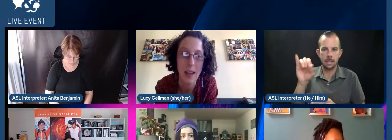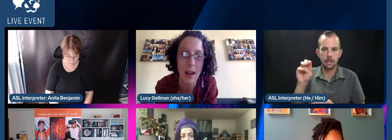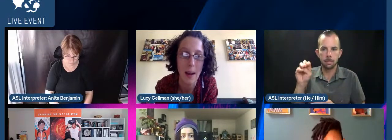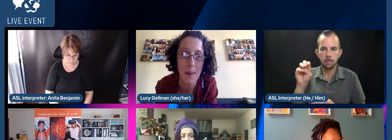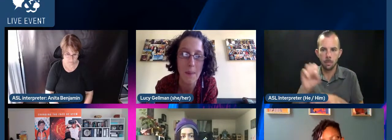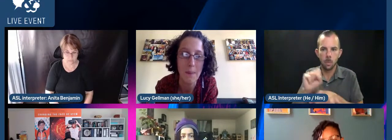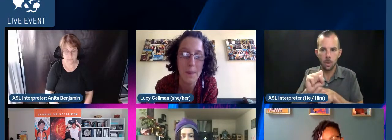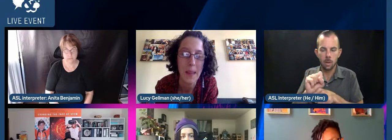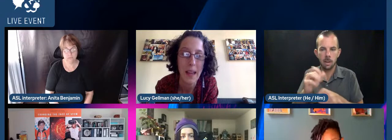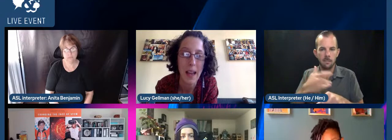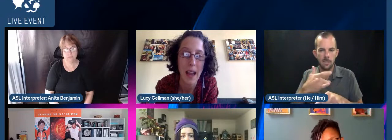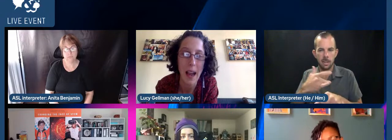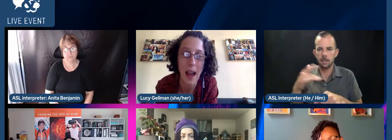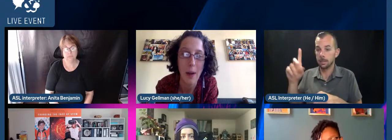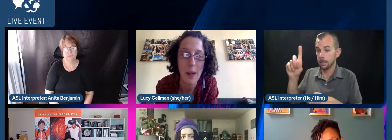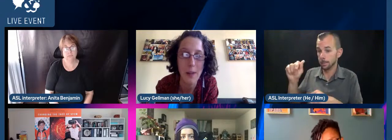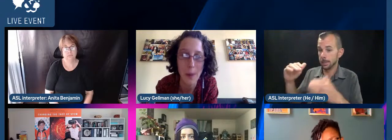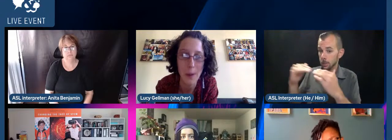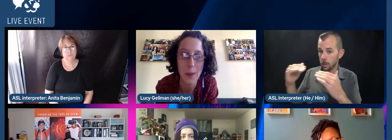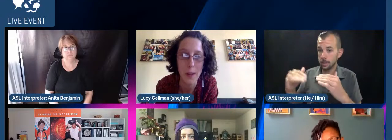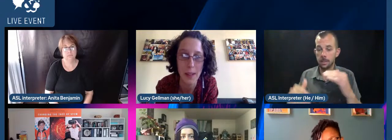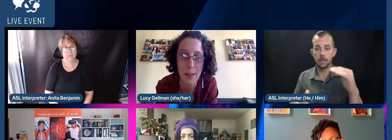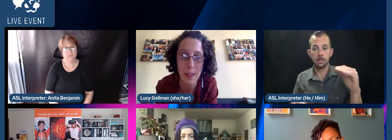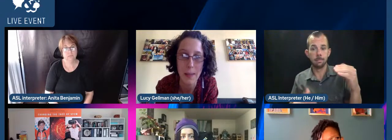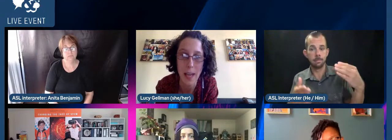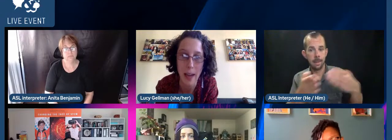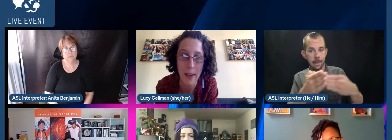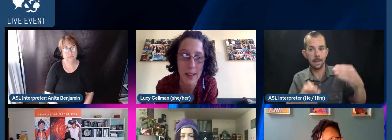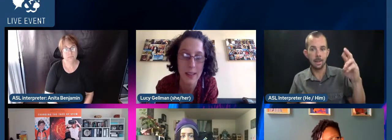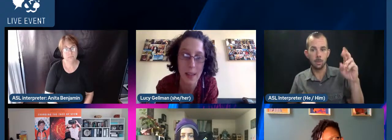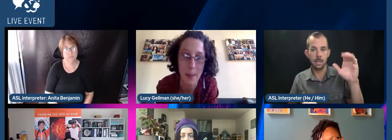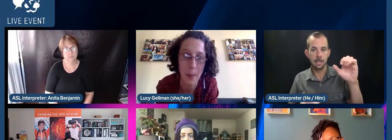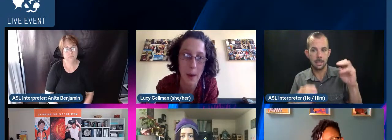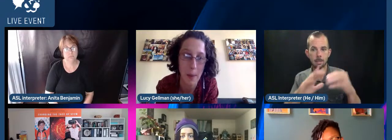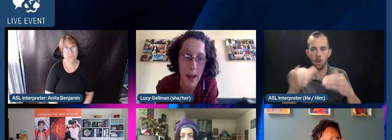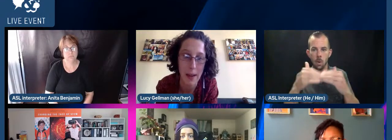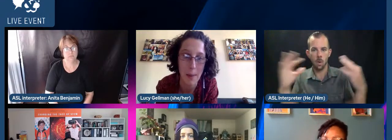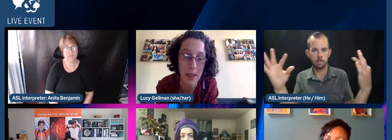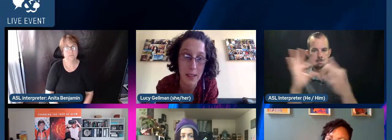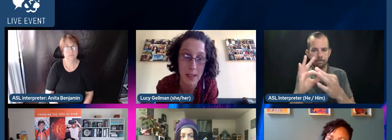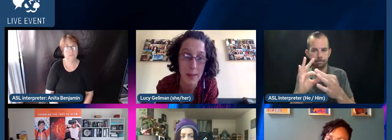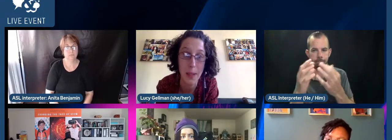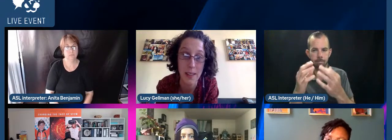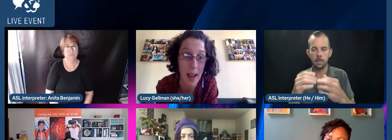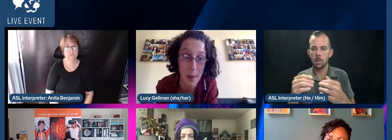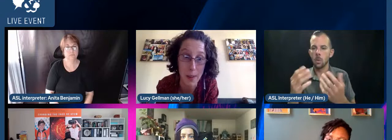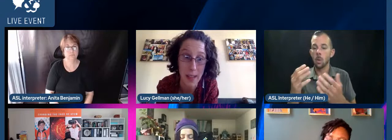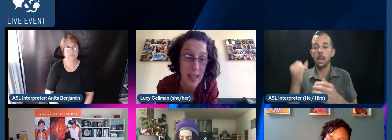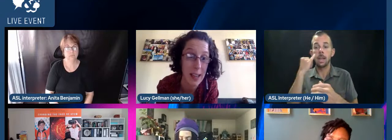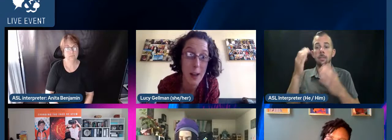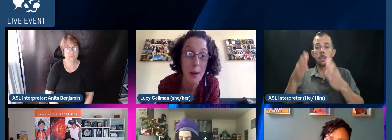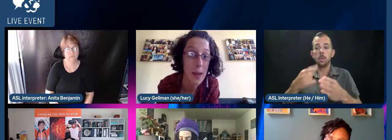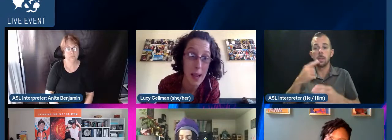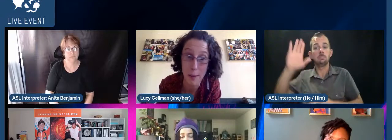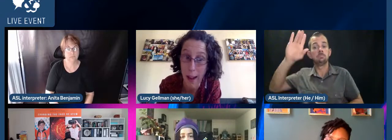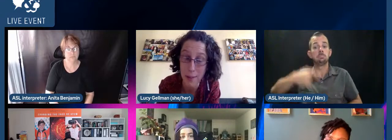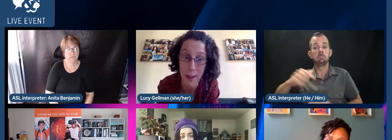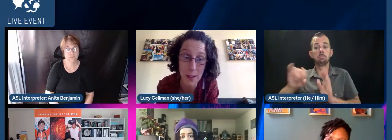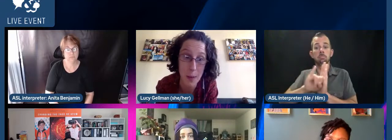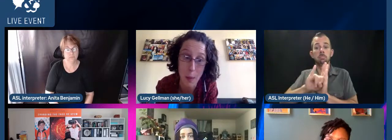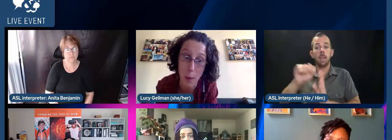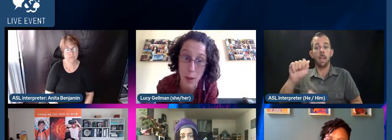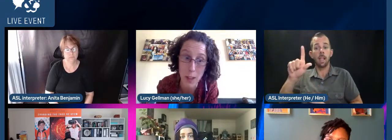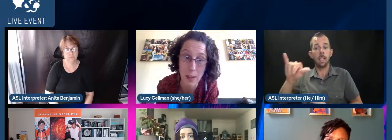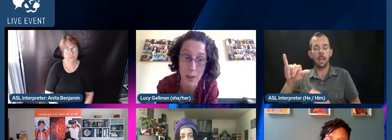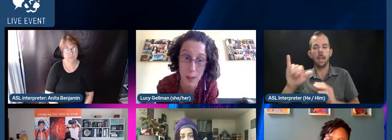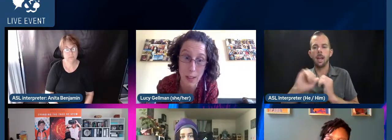justice. How can folks who are claiming to be allies step back up against this, because I will say we had